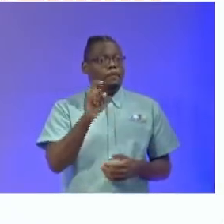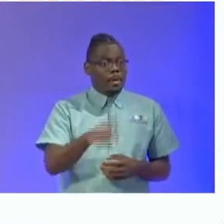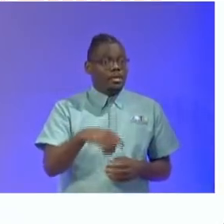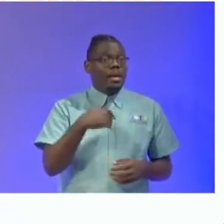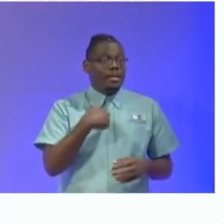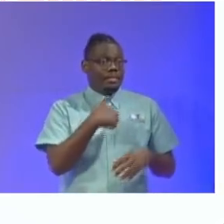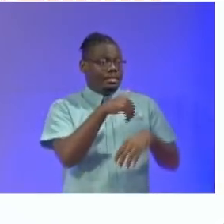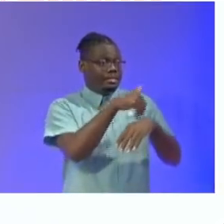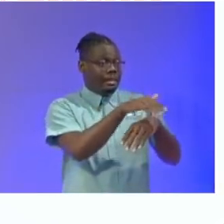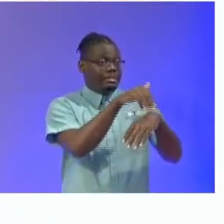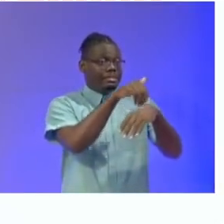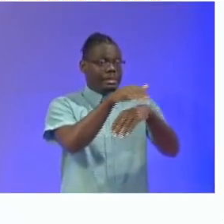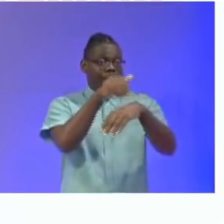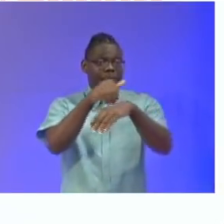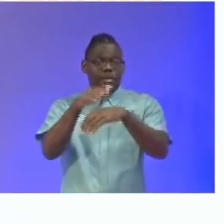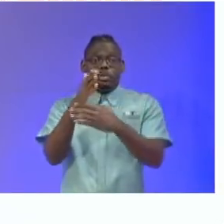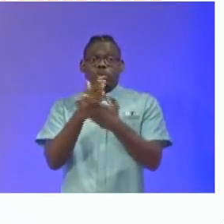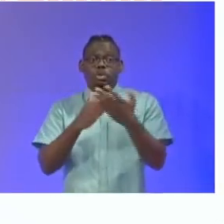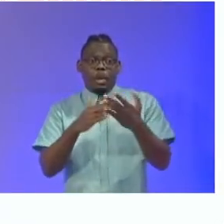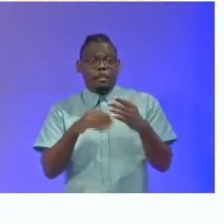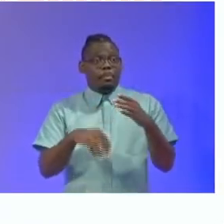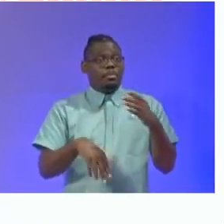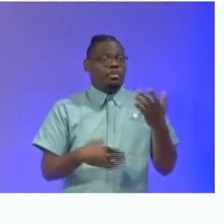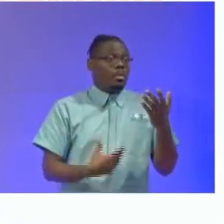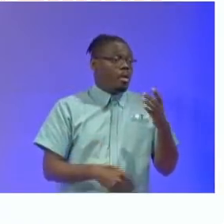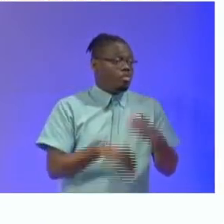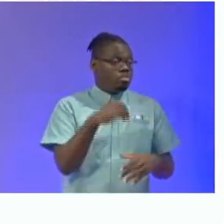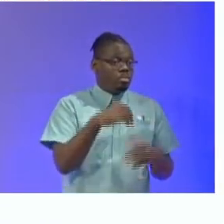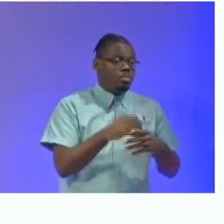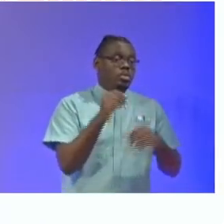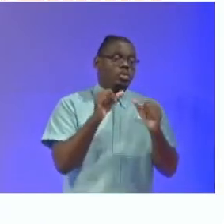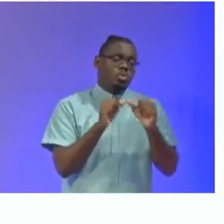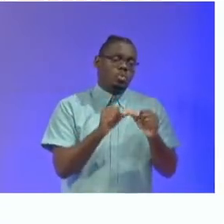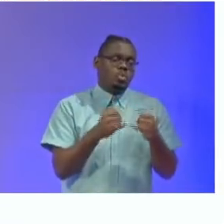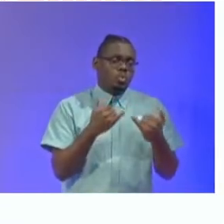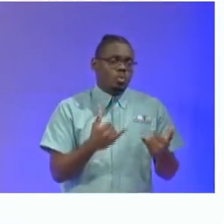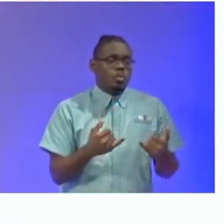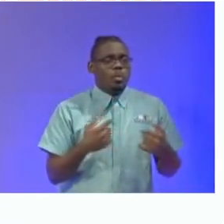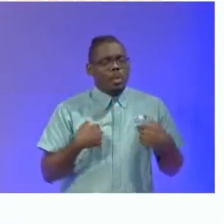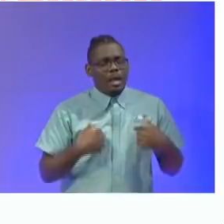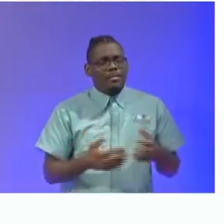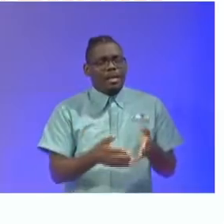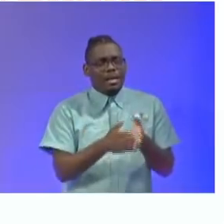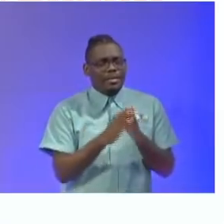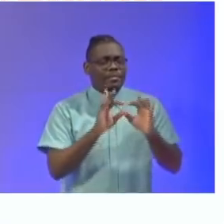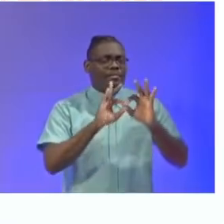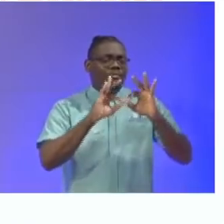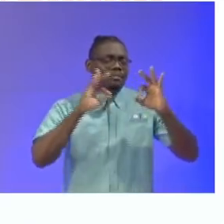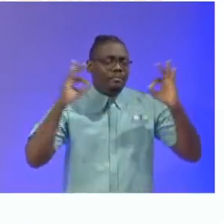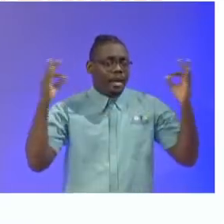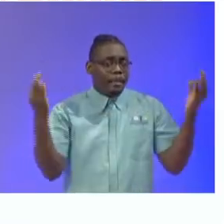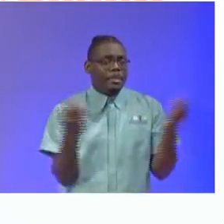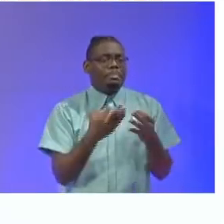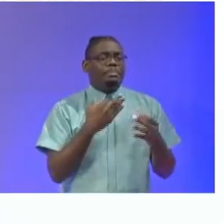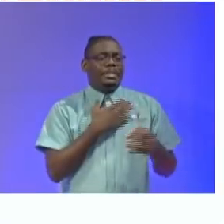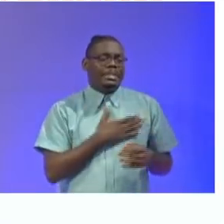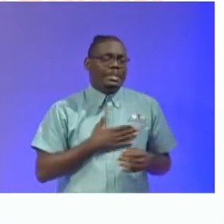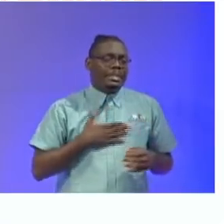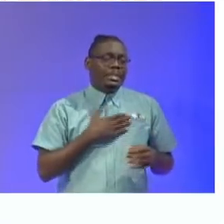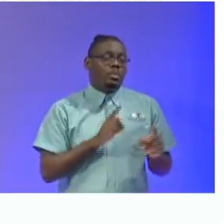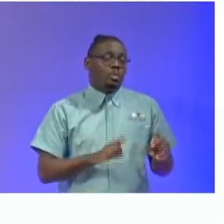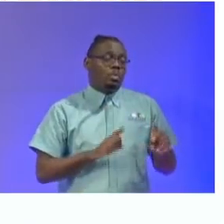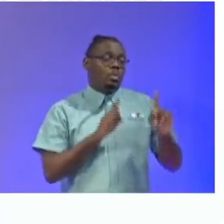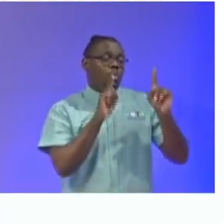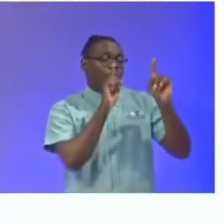continues, and we urge families to claim their bodies as soon